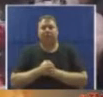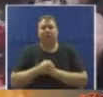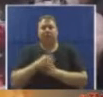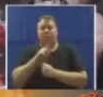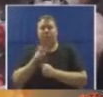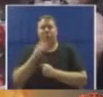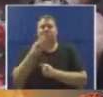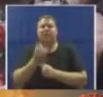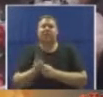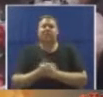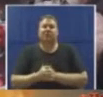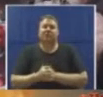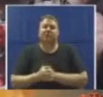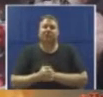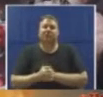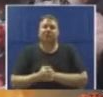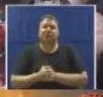Yeah.